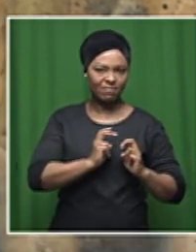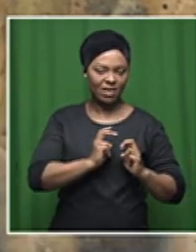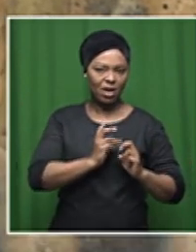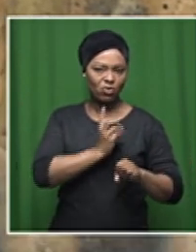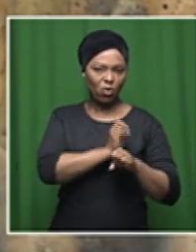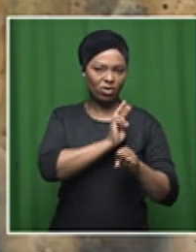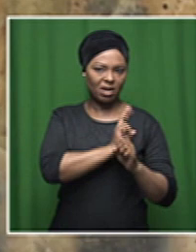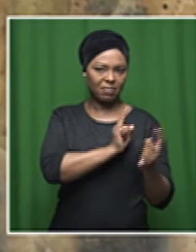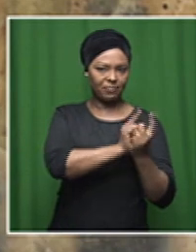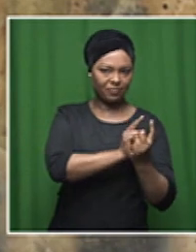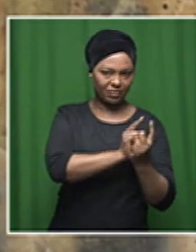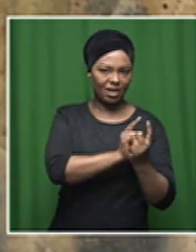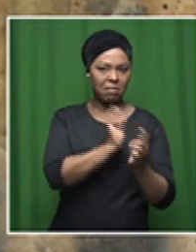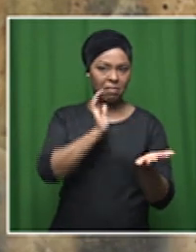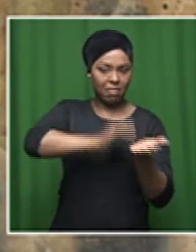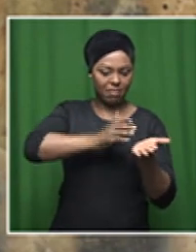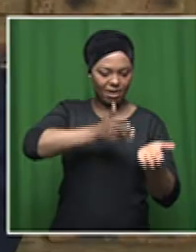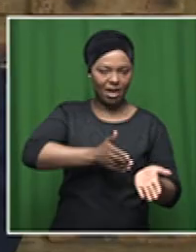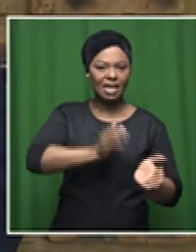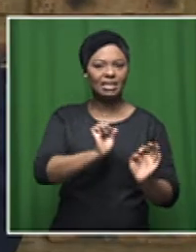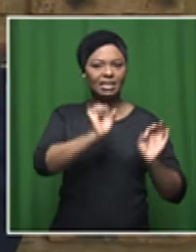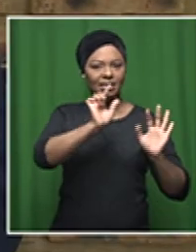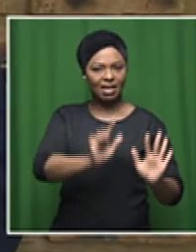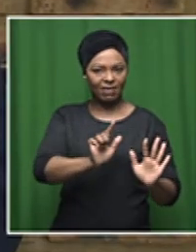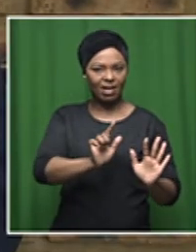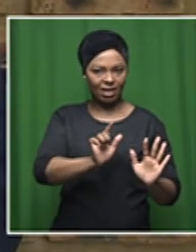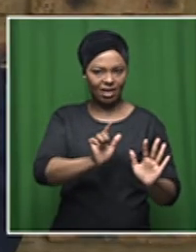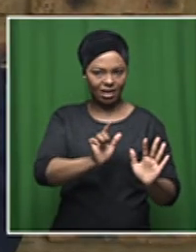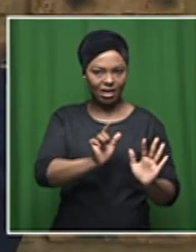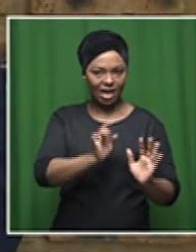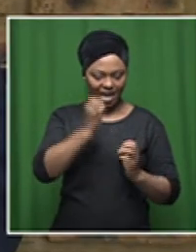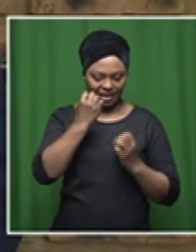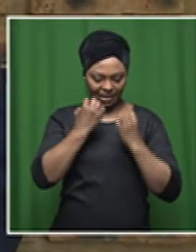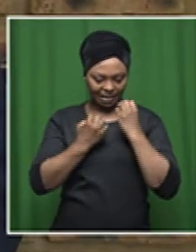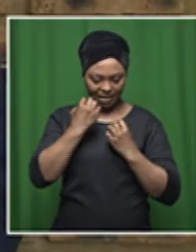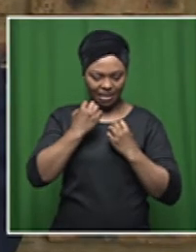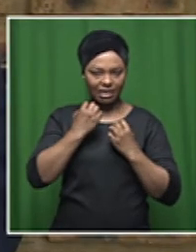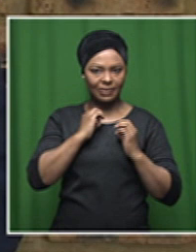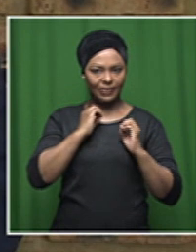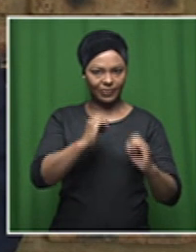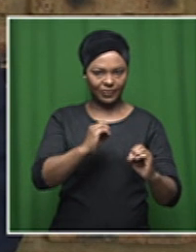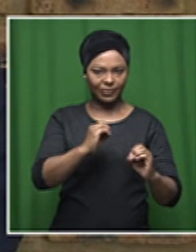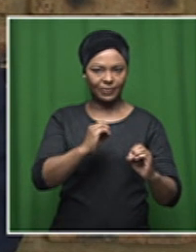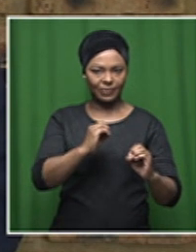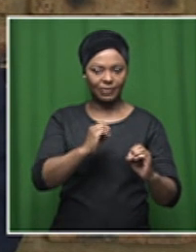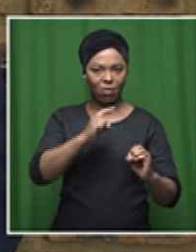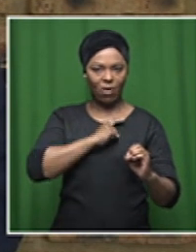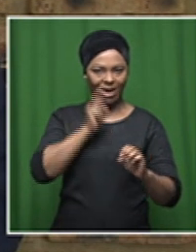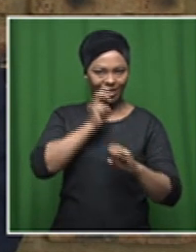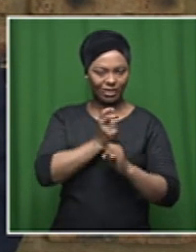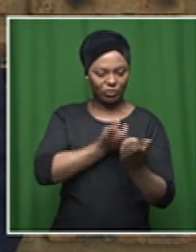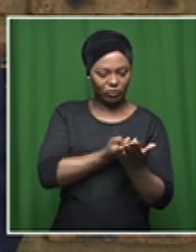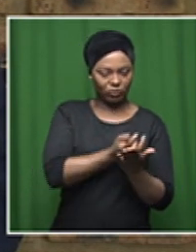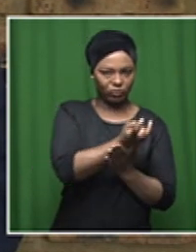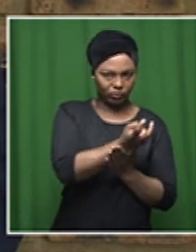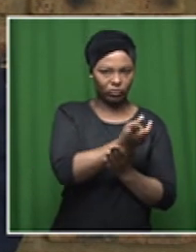7 o'clock, I think. Well, we didn't get the scan, but it was quite frustrating, that one. But we received